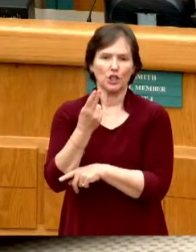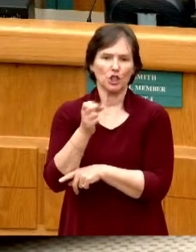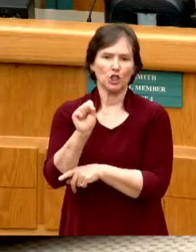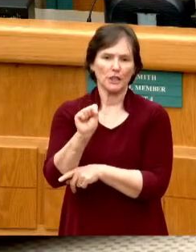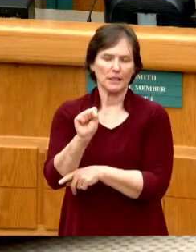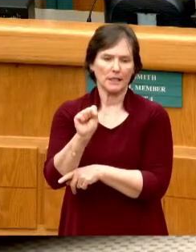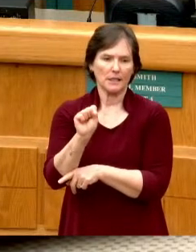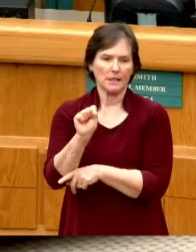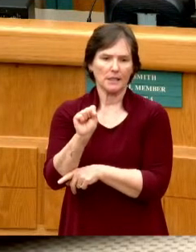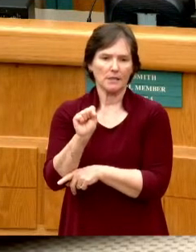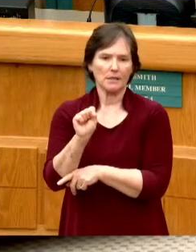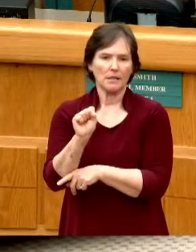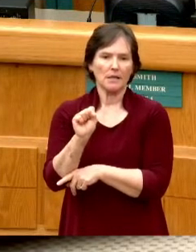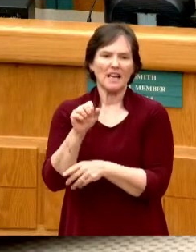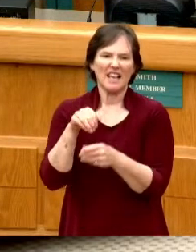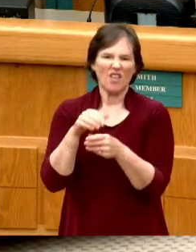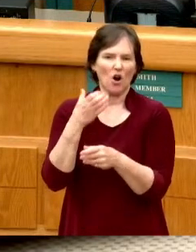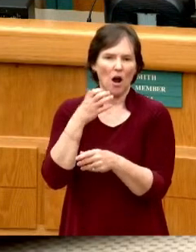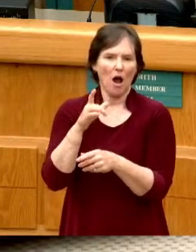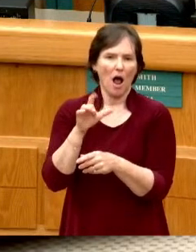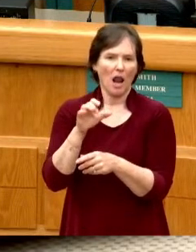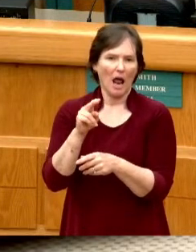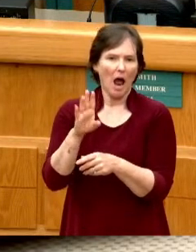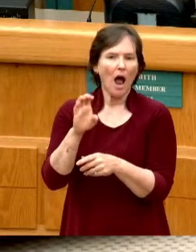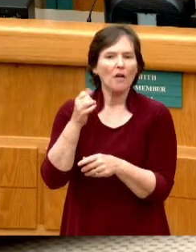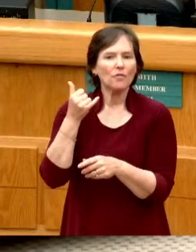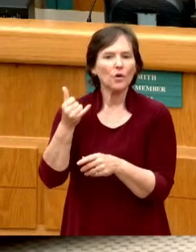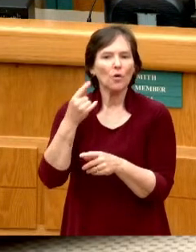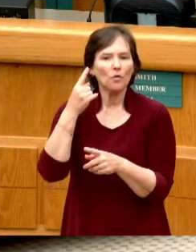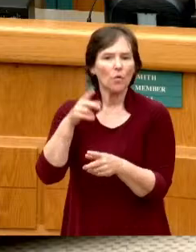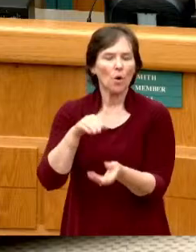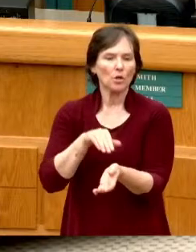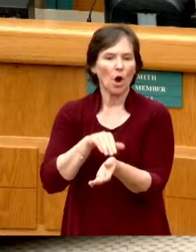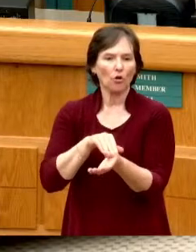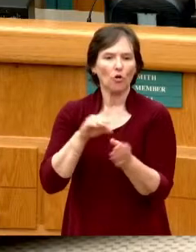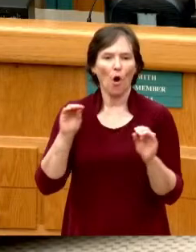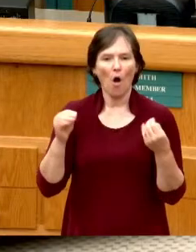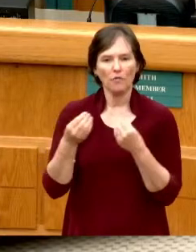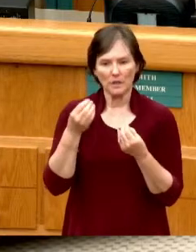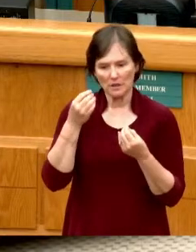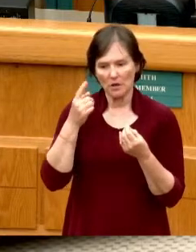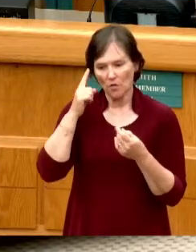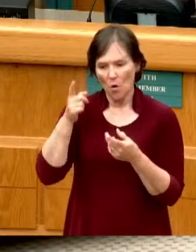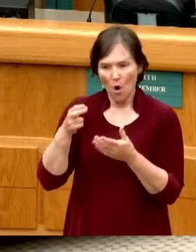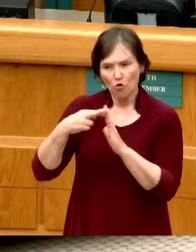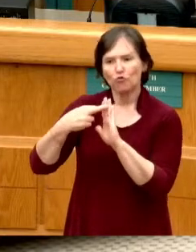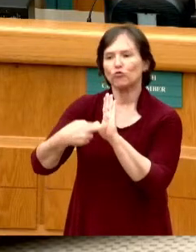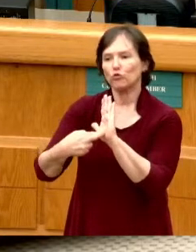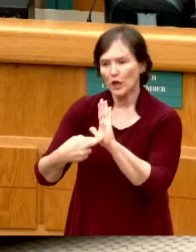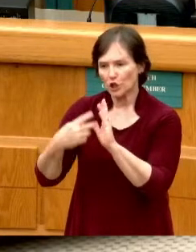877-835-7750, or you can also visit our website at cctexas.com